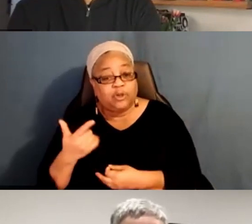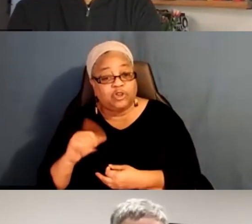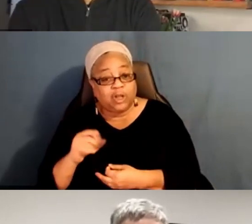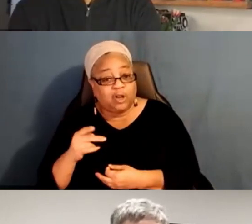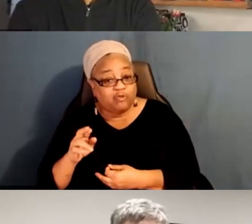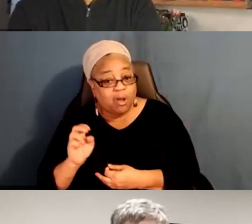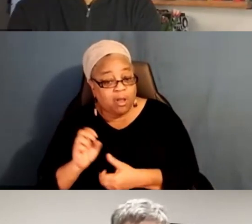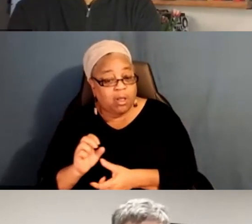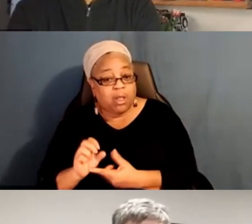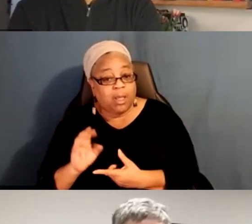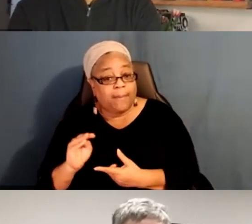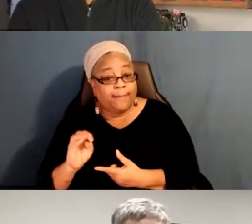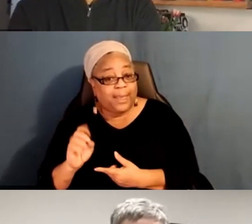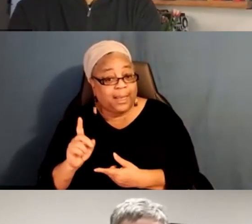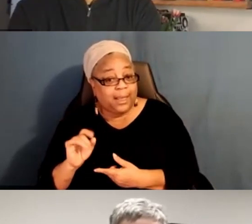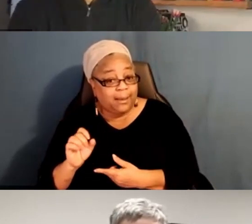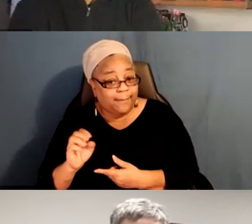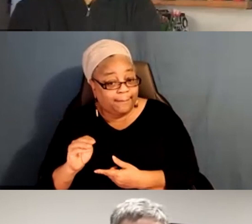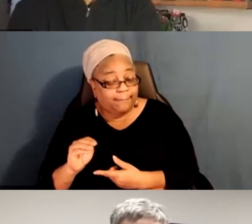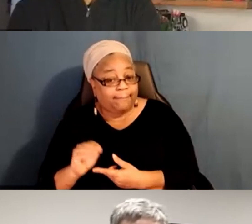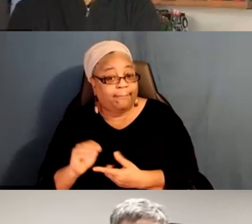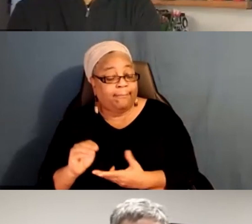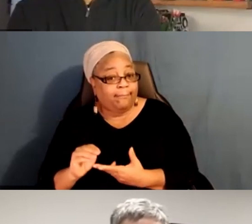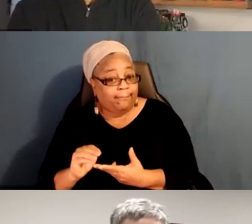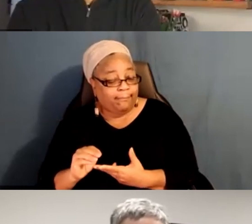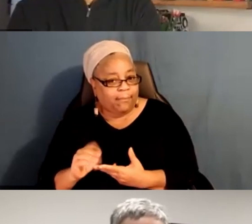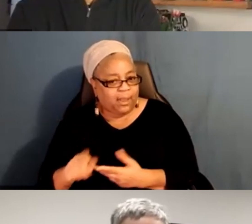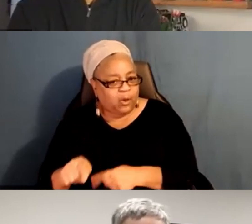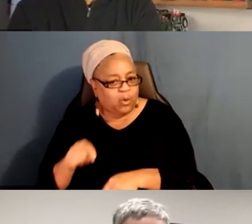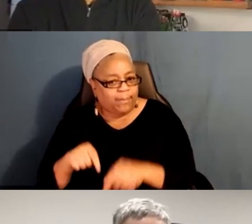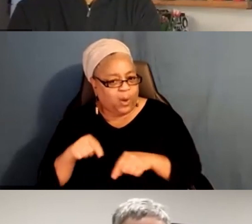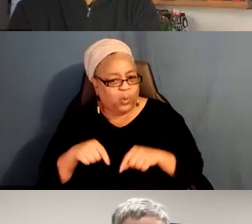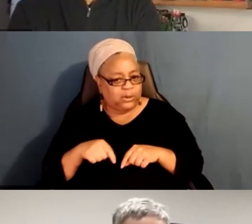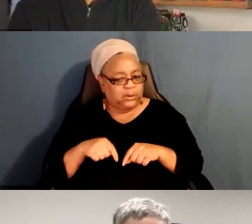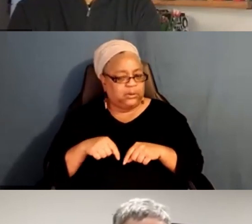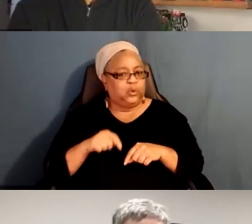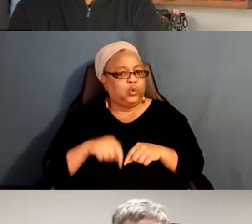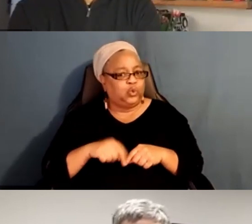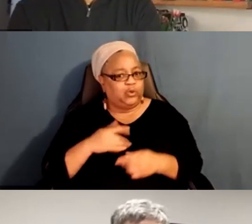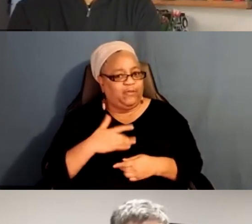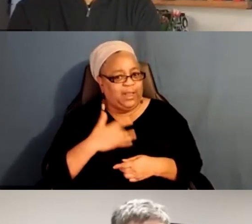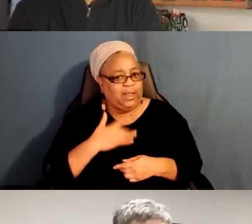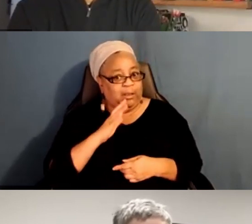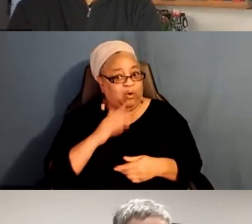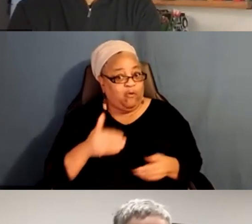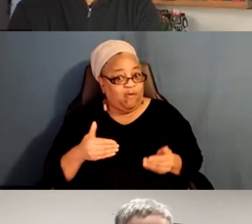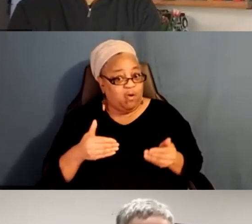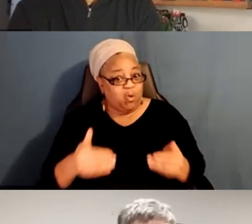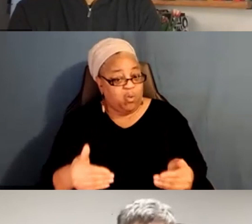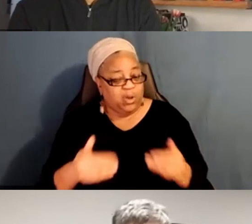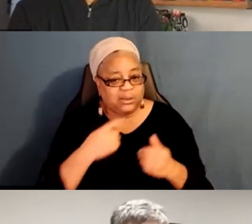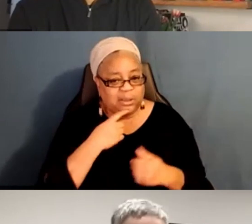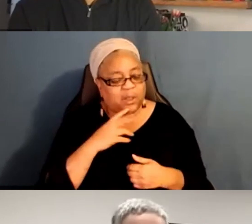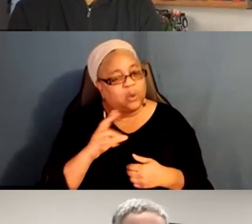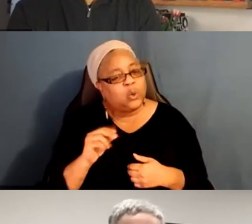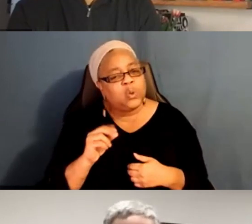a medium, and to sort of go backwards into that, or to go forwards and say, no, I'm not going to start